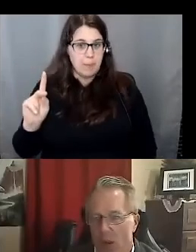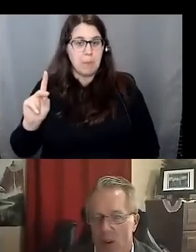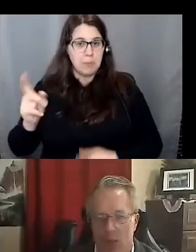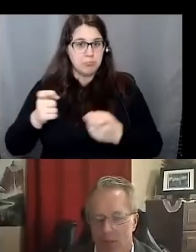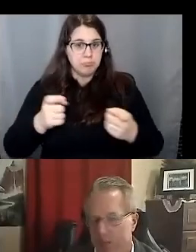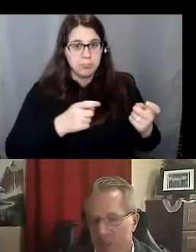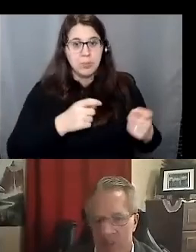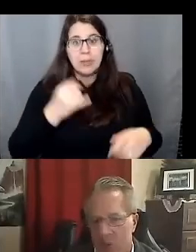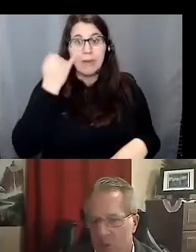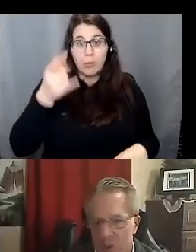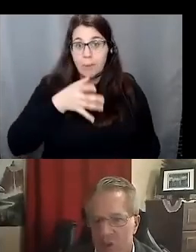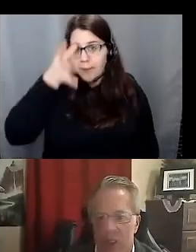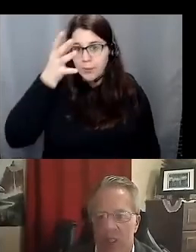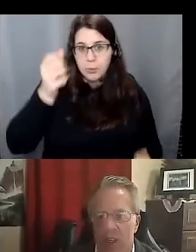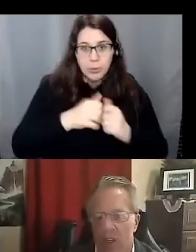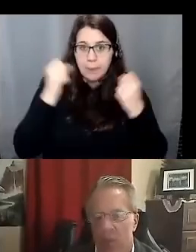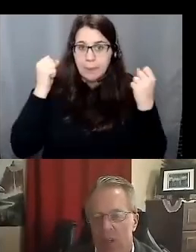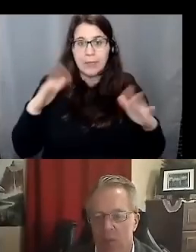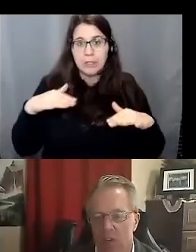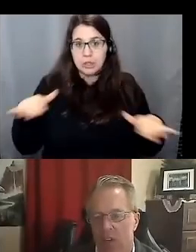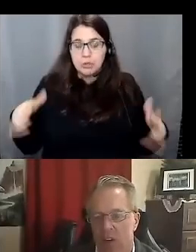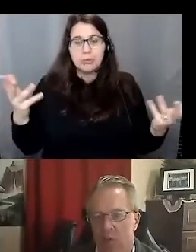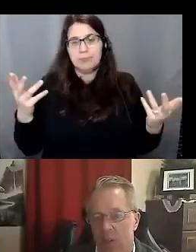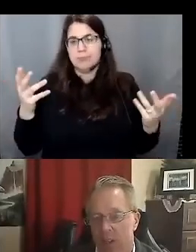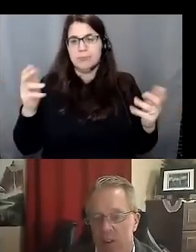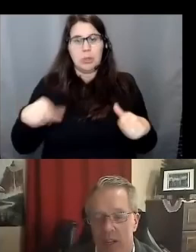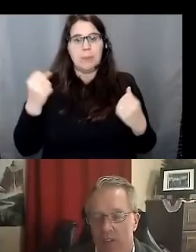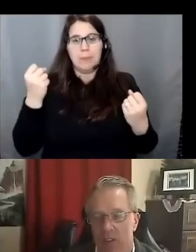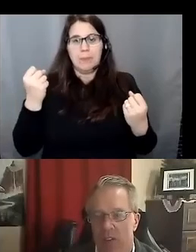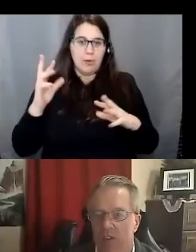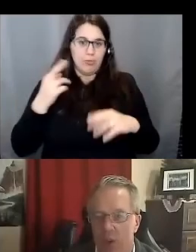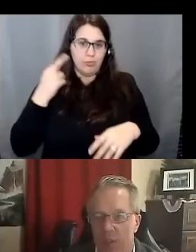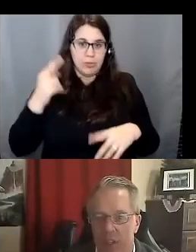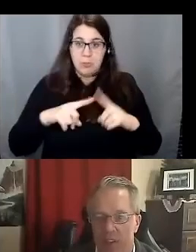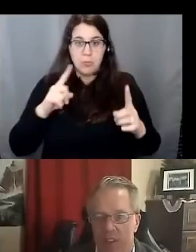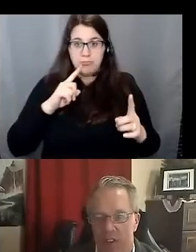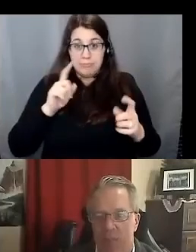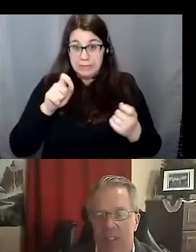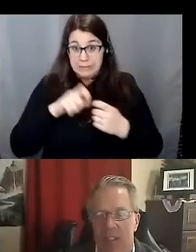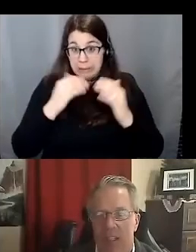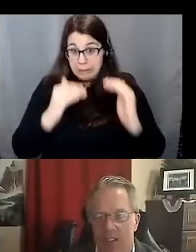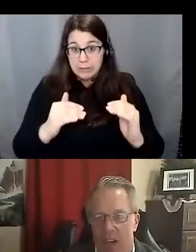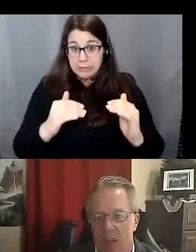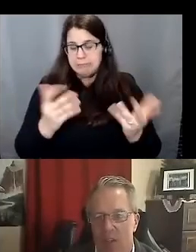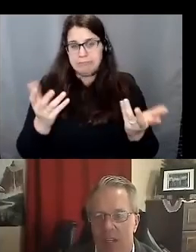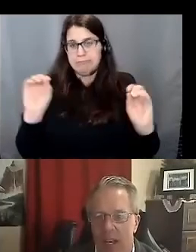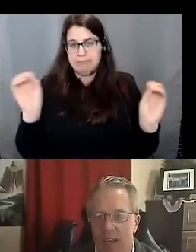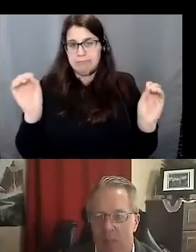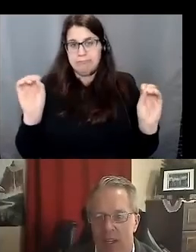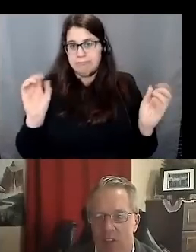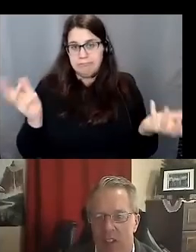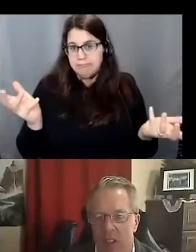if you're a parent with, let's say, multiple children, there can be a number of scenarios, but the technical answer is there is no limit on the system as to how many you can